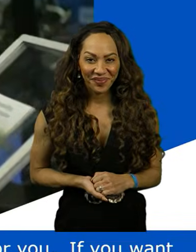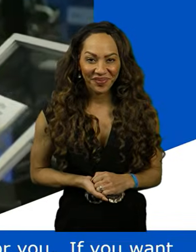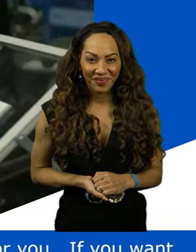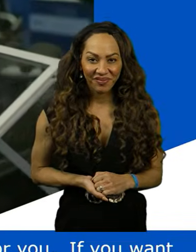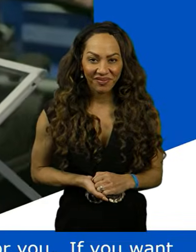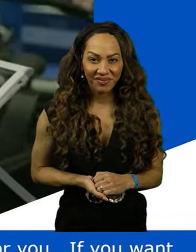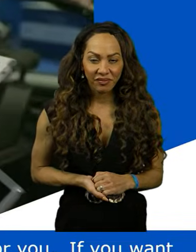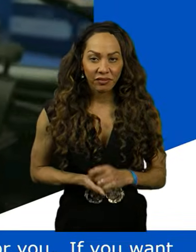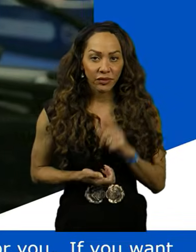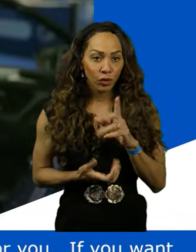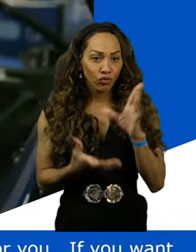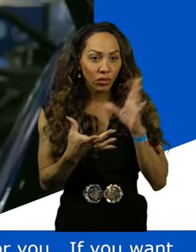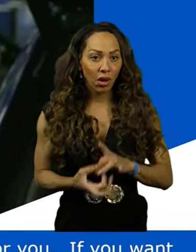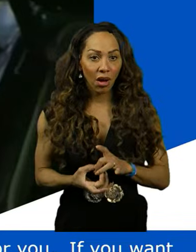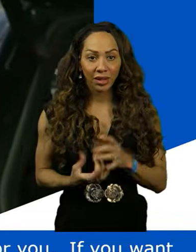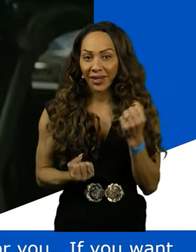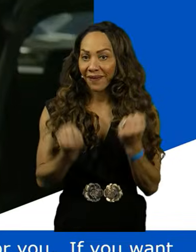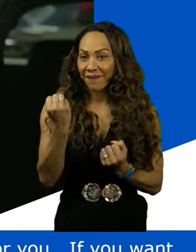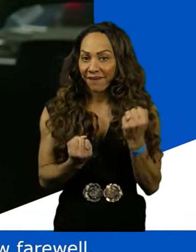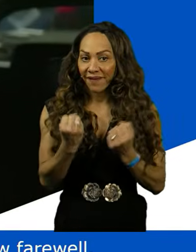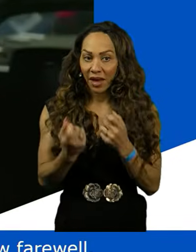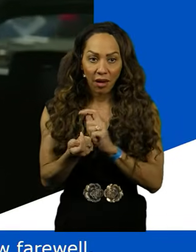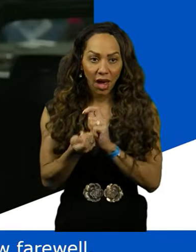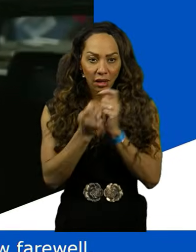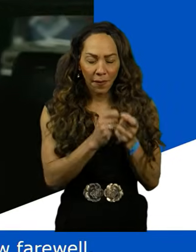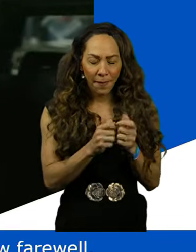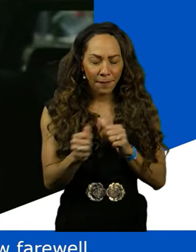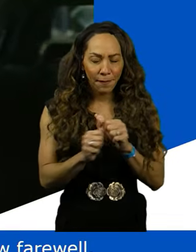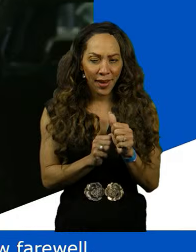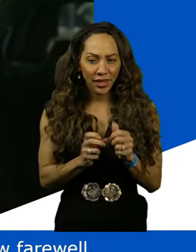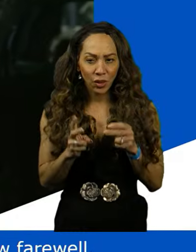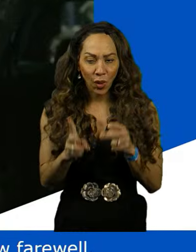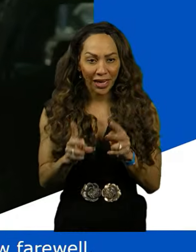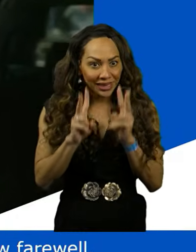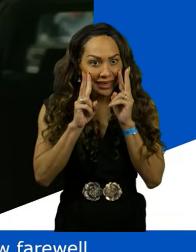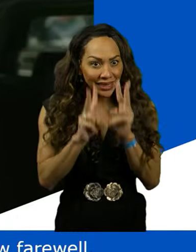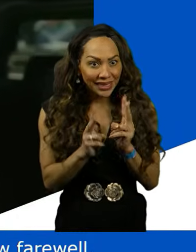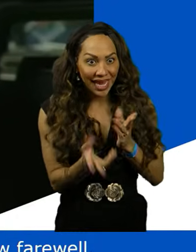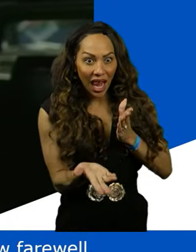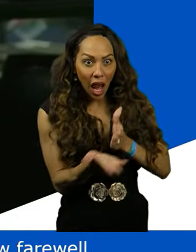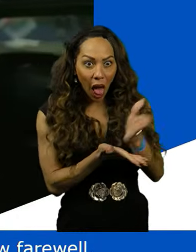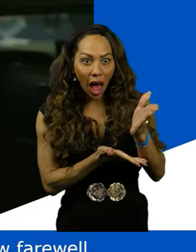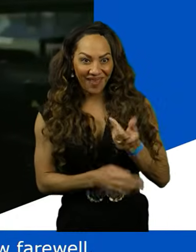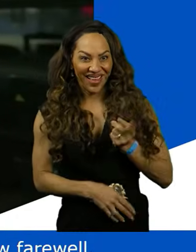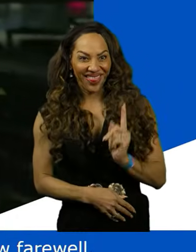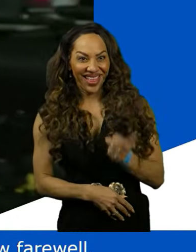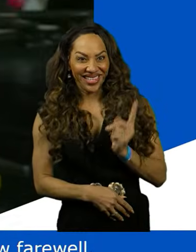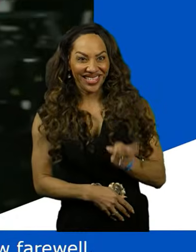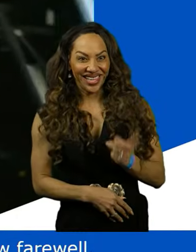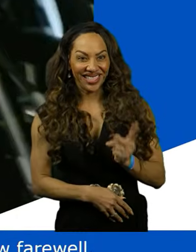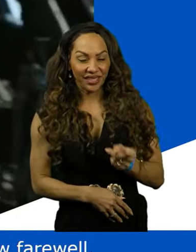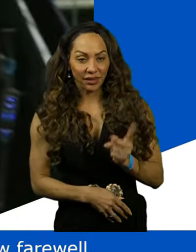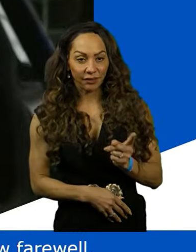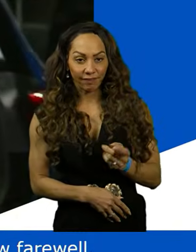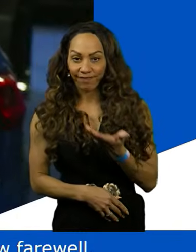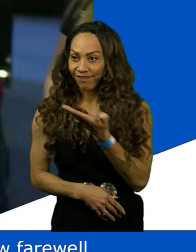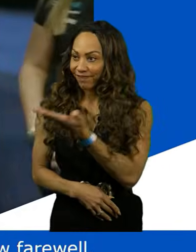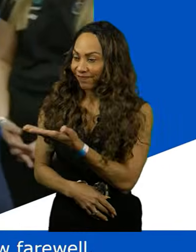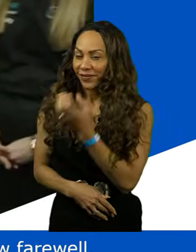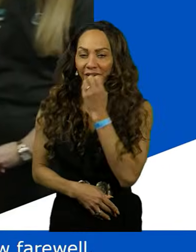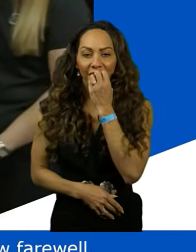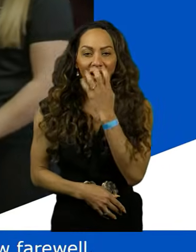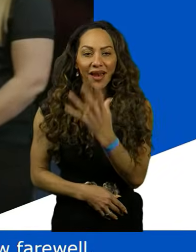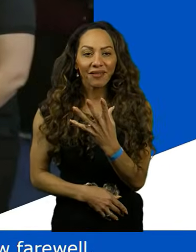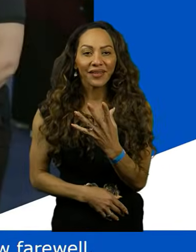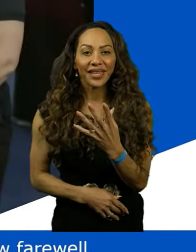When it comes to vehicle adaptations, the best way to understand them is to see them live in action. With that said, we've got the lovely Lindsay here from